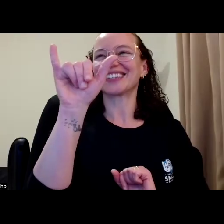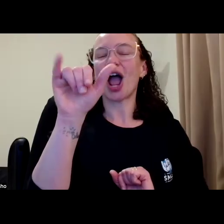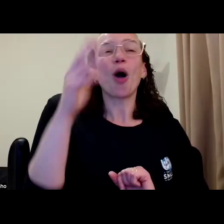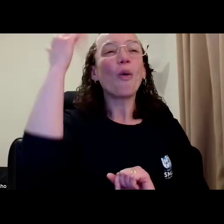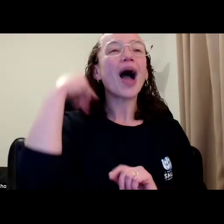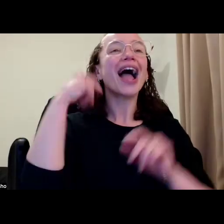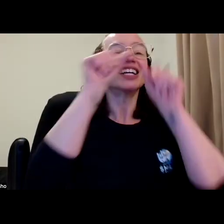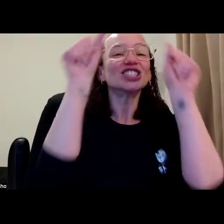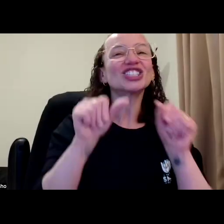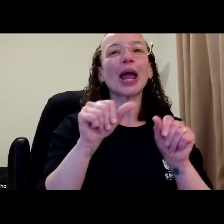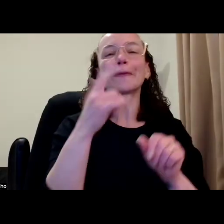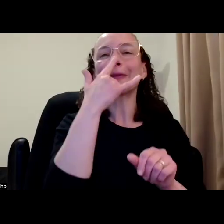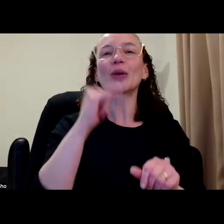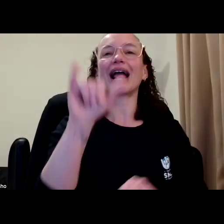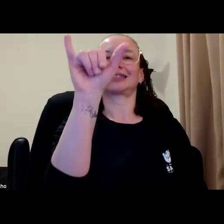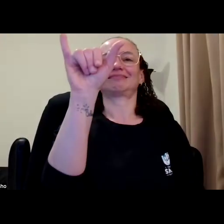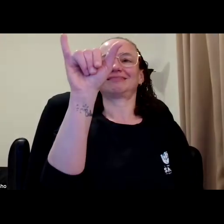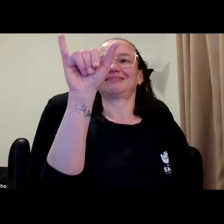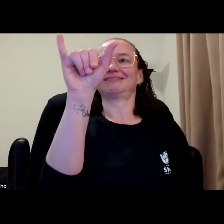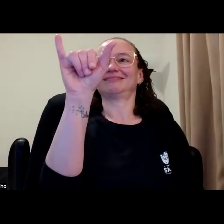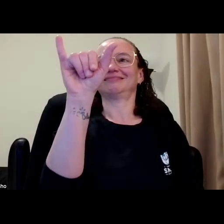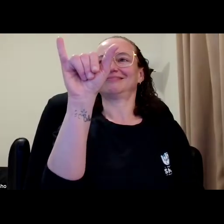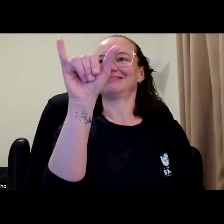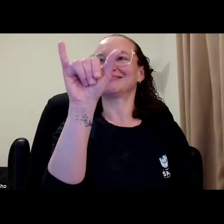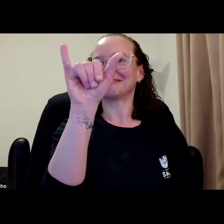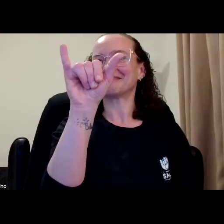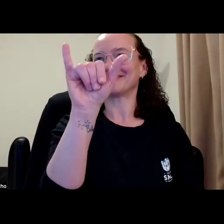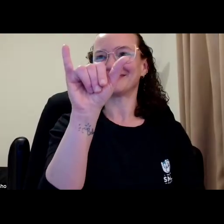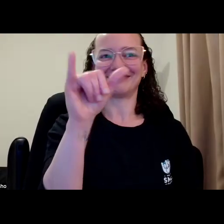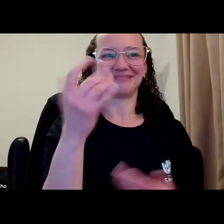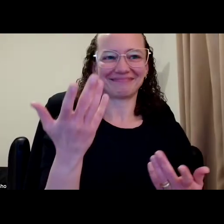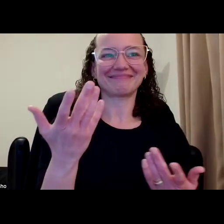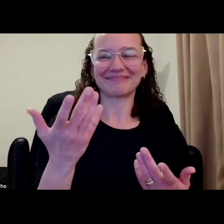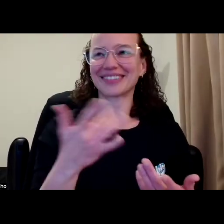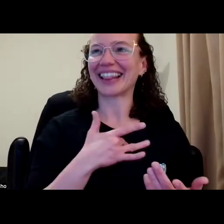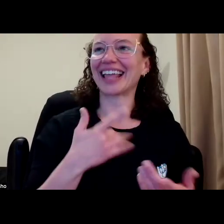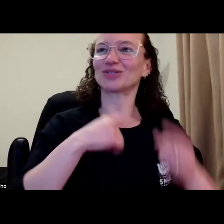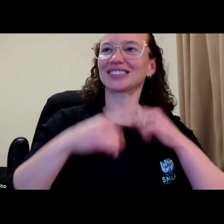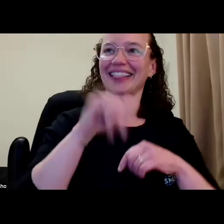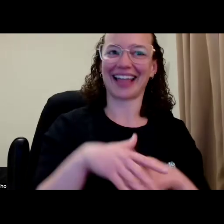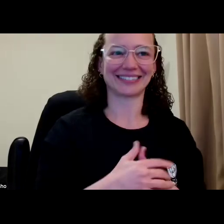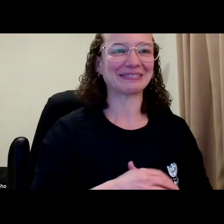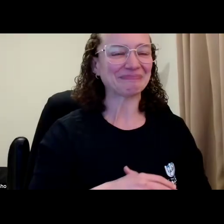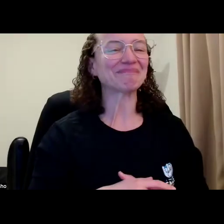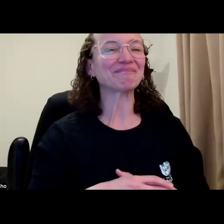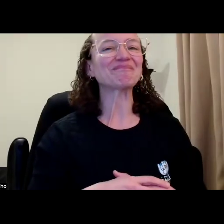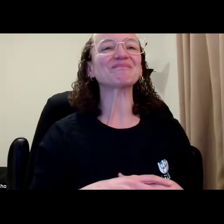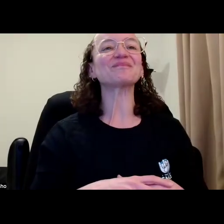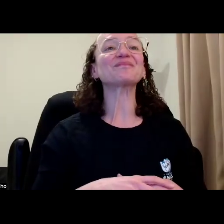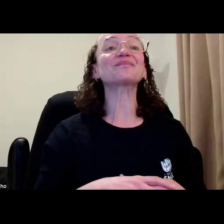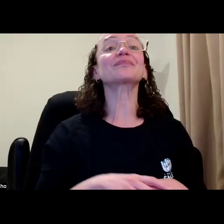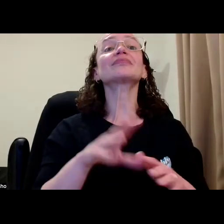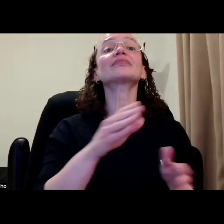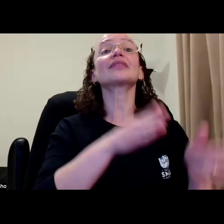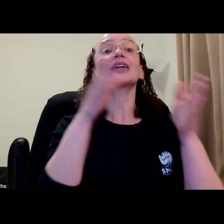Floss like this. You know, it's that shape, right? It looks like that Y, and it's that little flosser in that Y shape, and it goes up in between